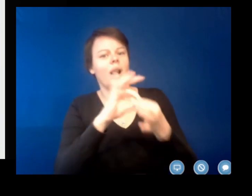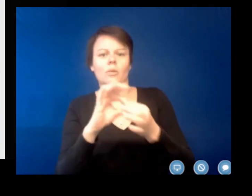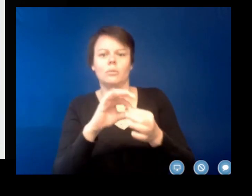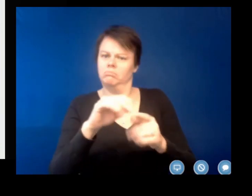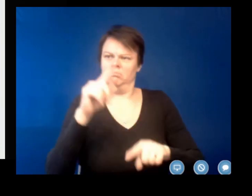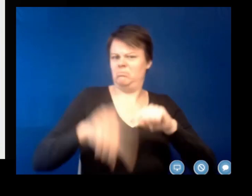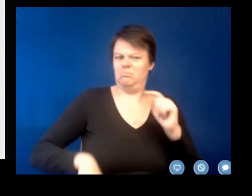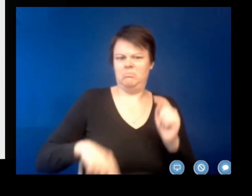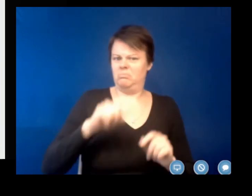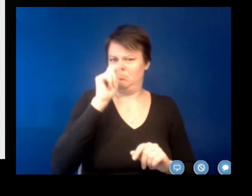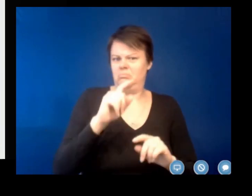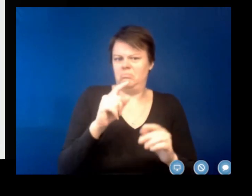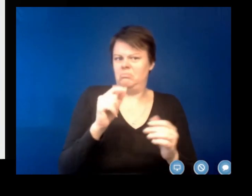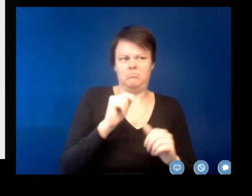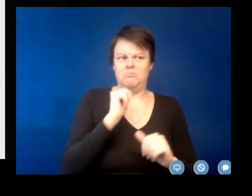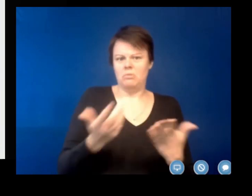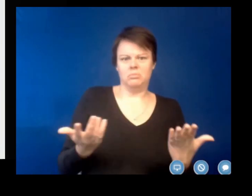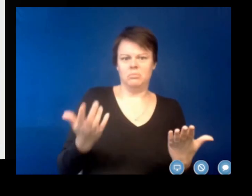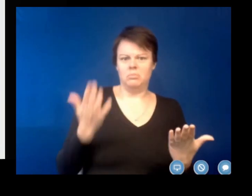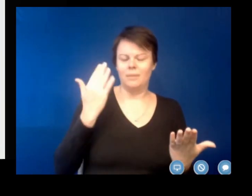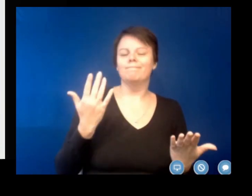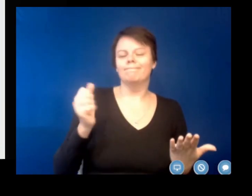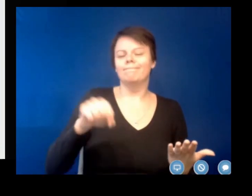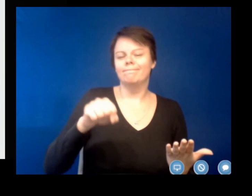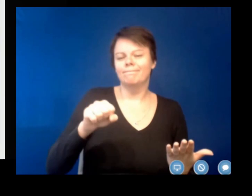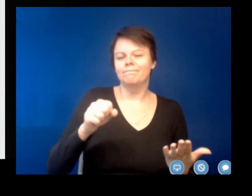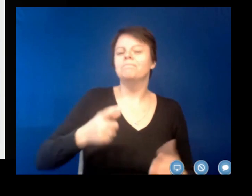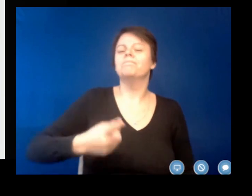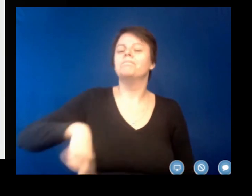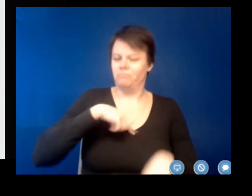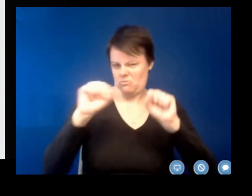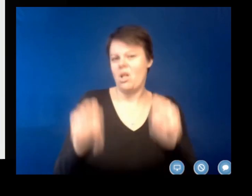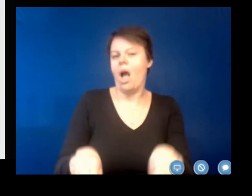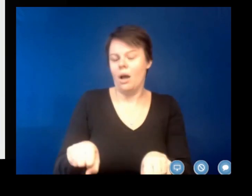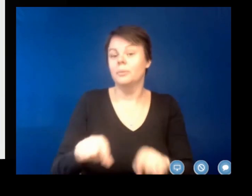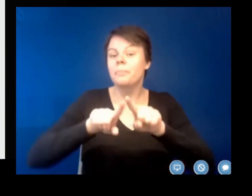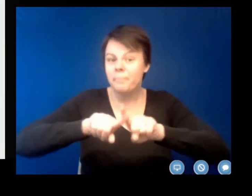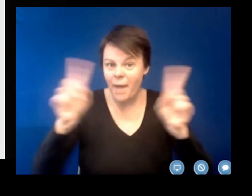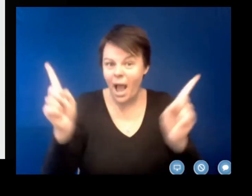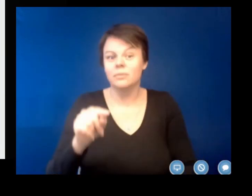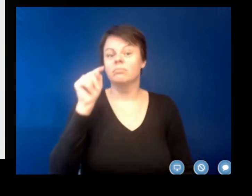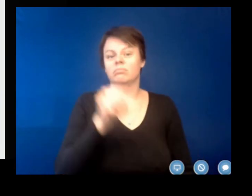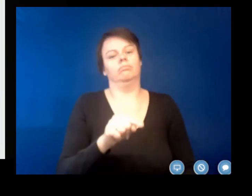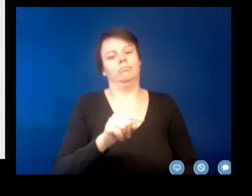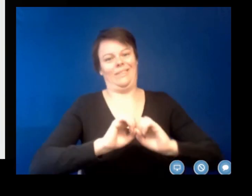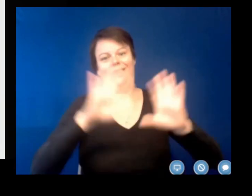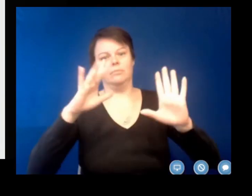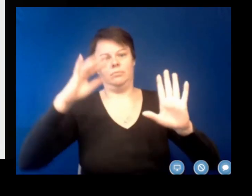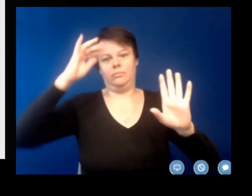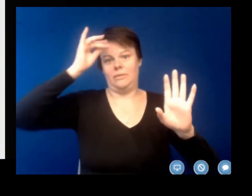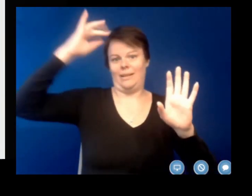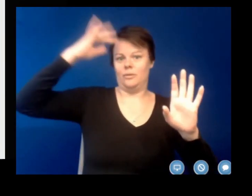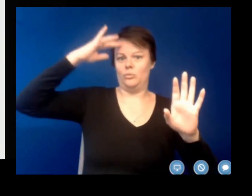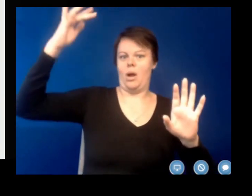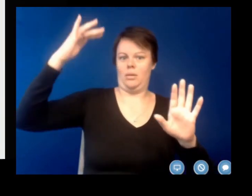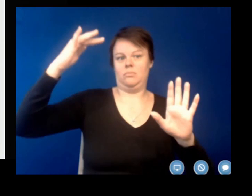shape aspects in an abstract mathematical world. So, if we have learned to